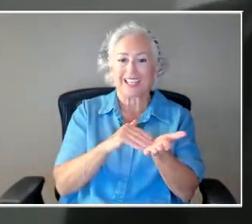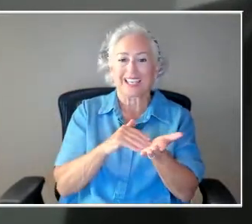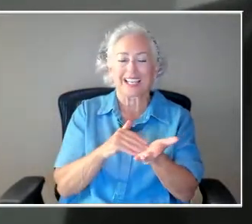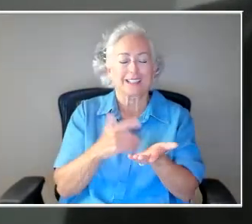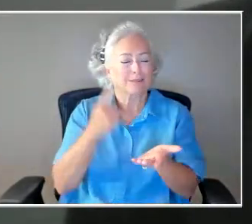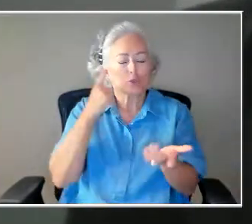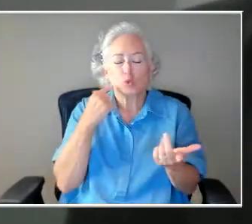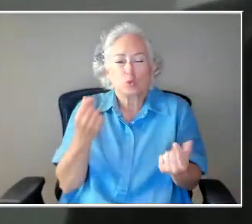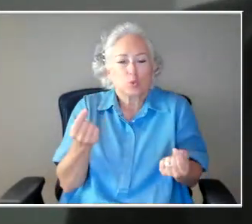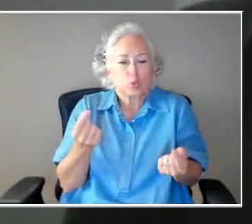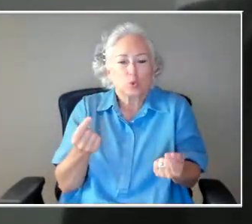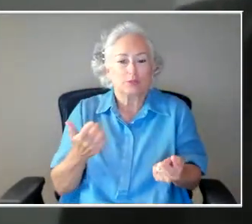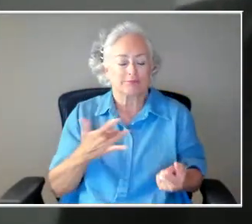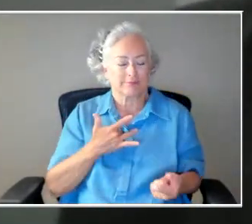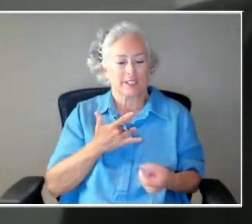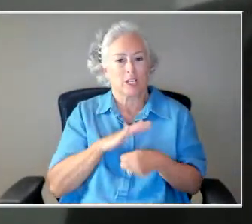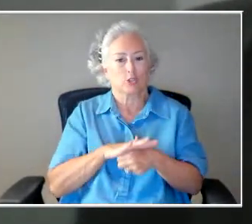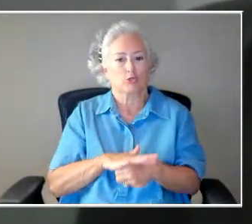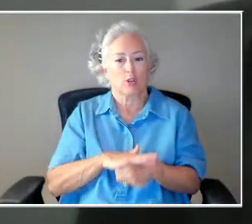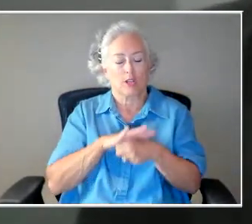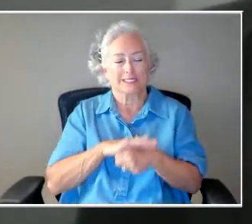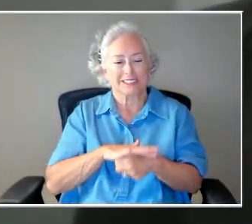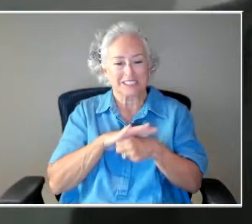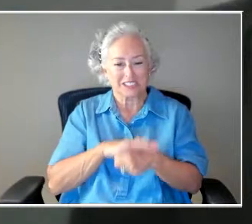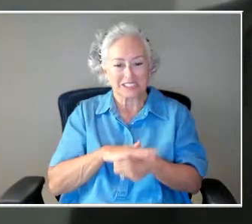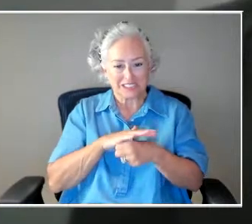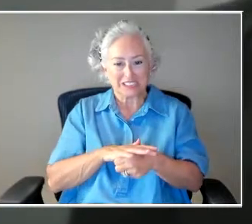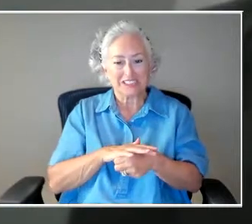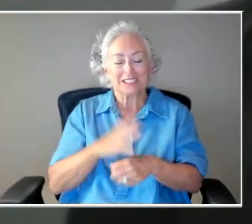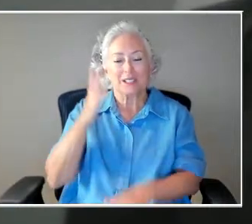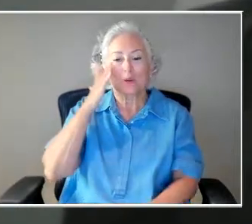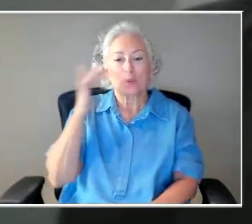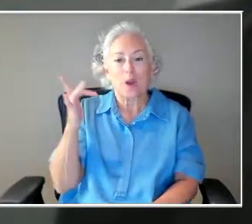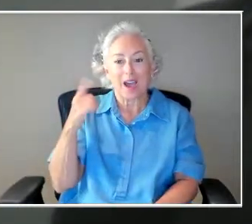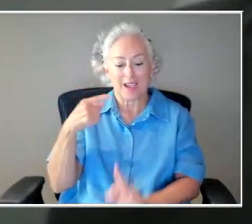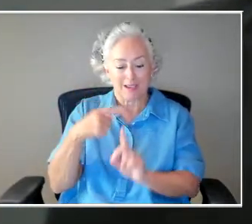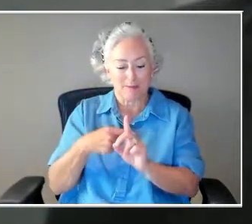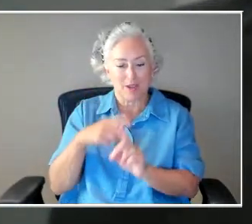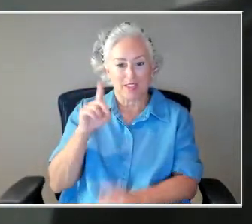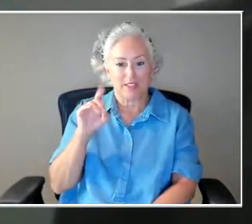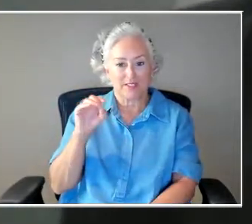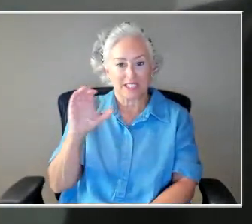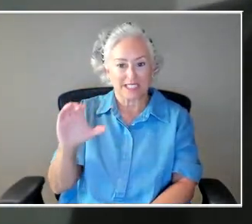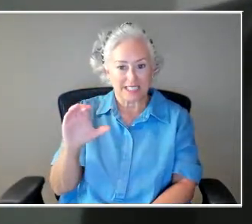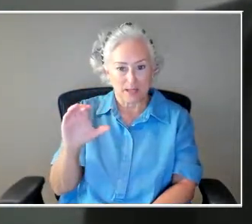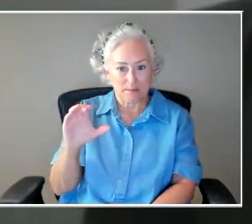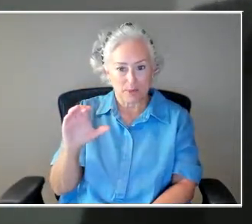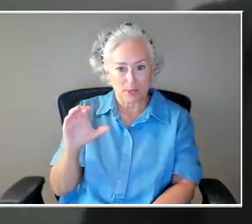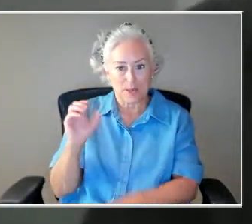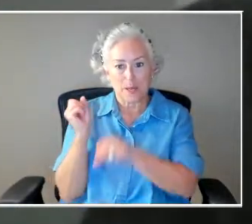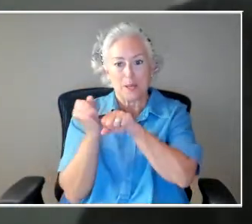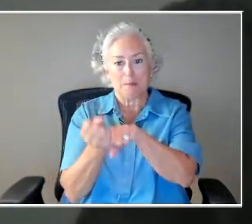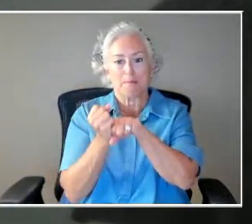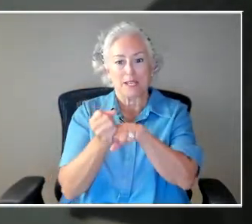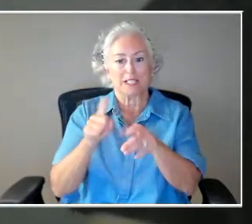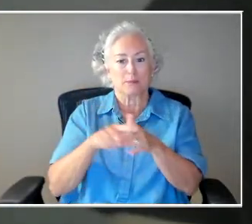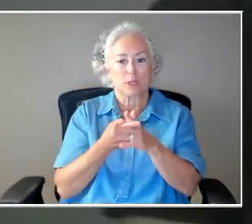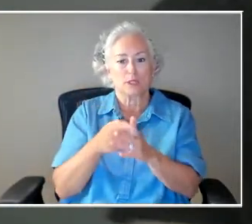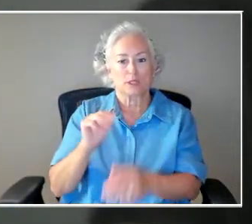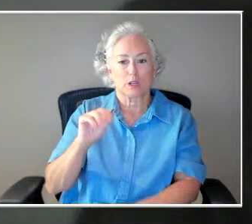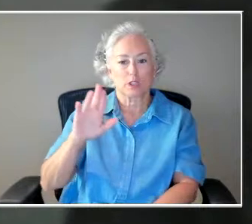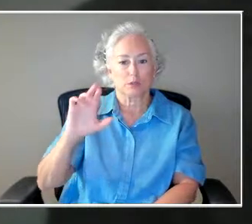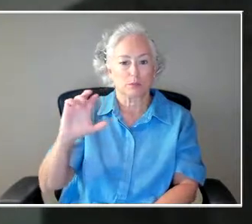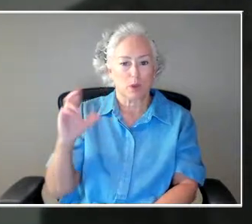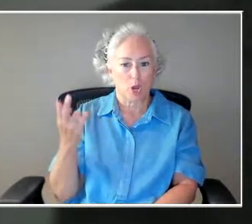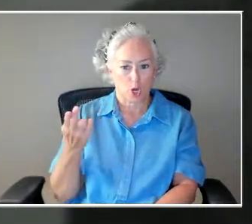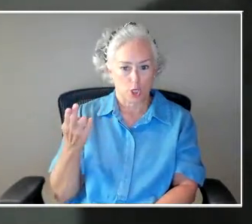I was very stressed because it was December and baseball starts in March here. So